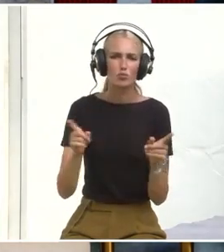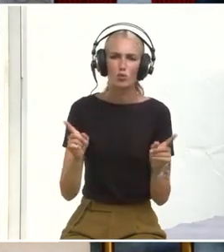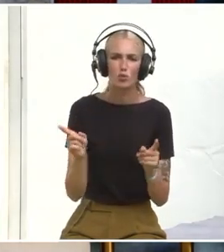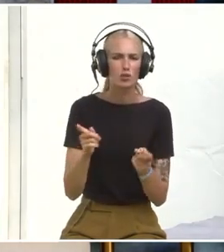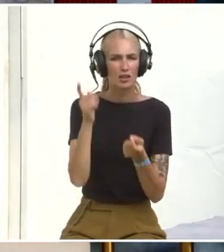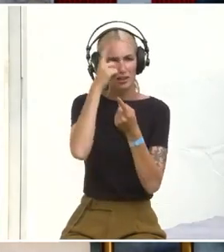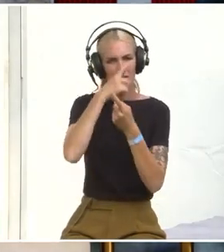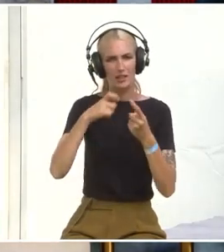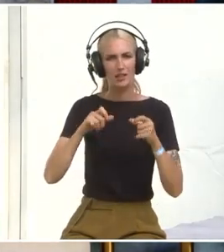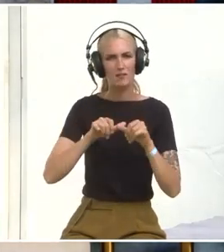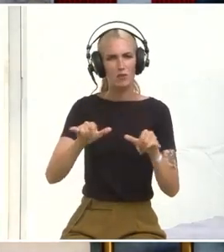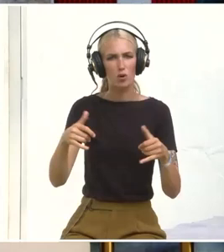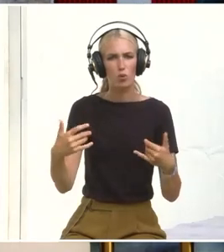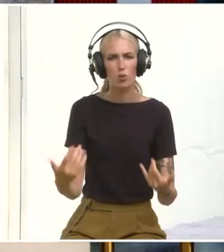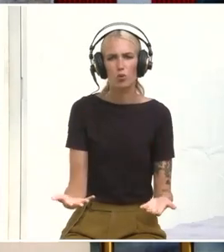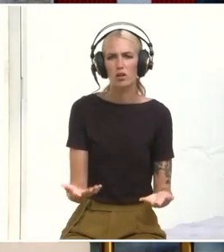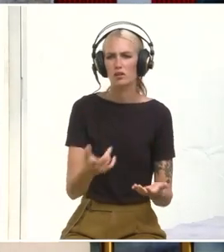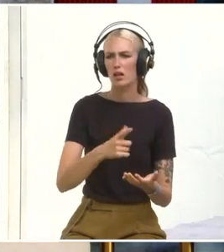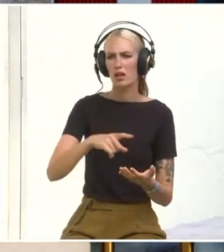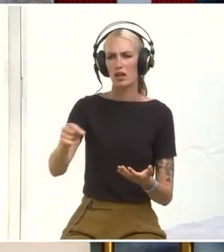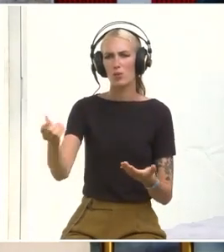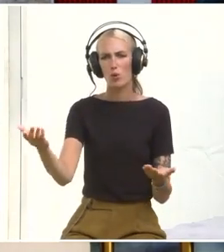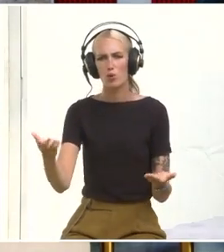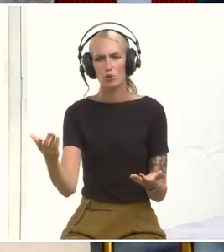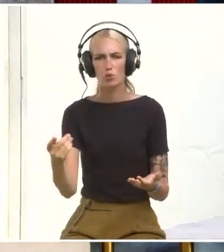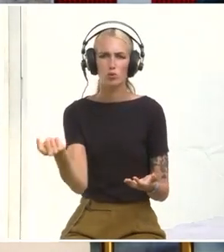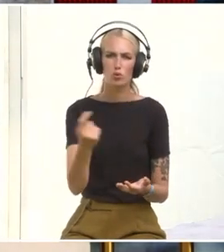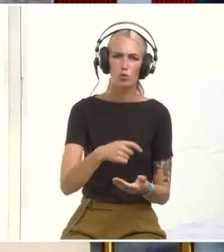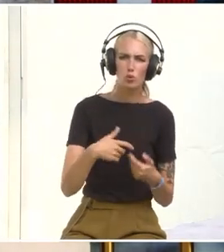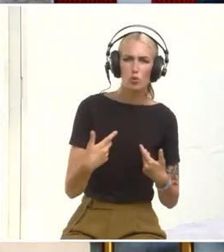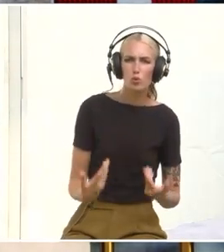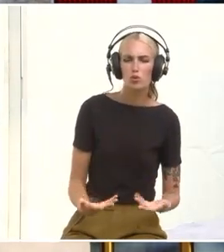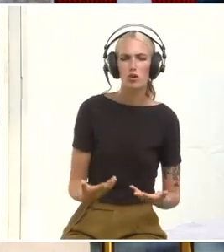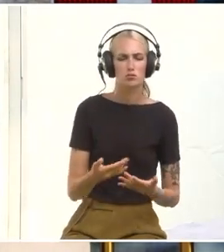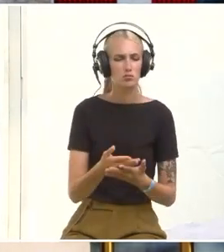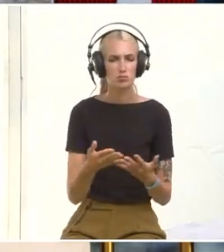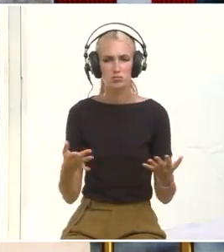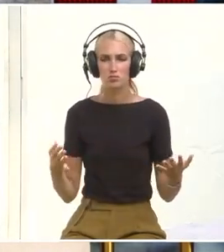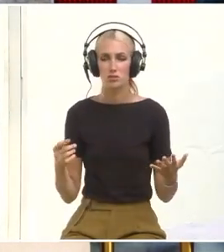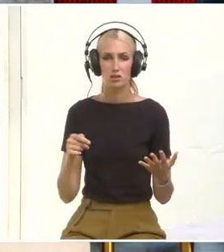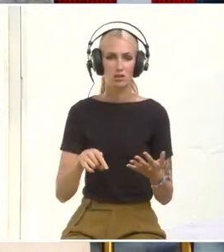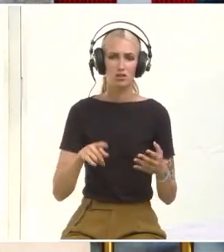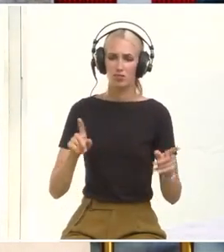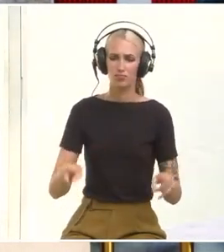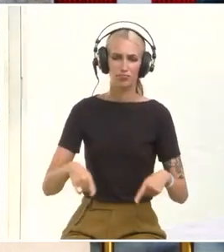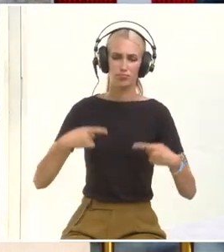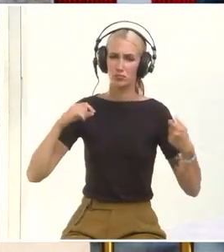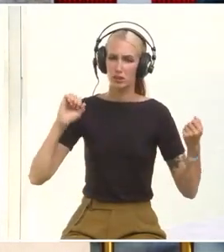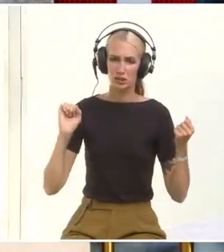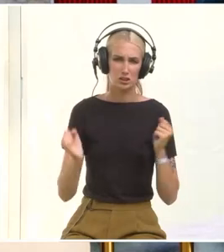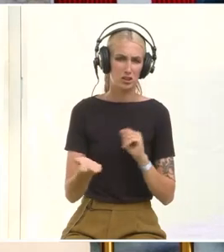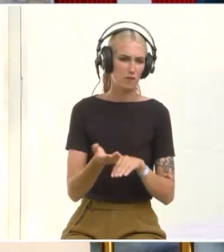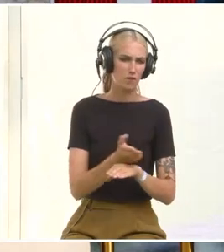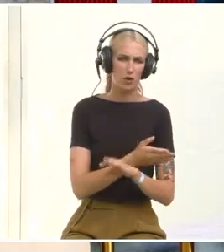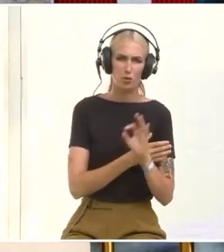where to go, how to go, this really was transferred at a speed that has never been there. But what we are